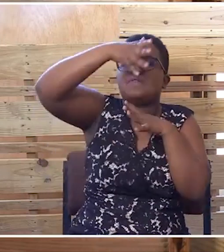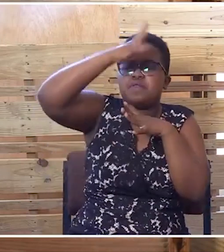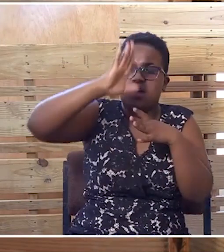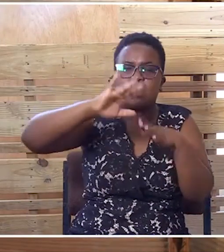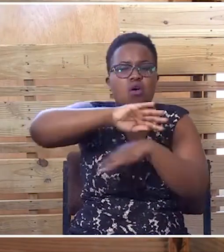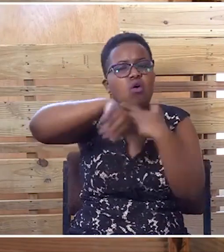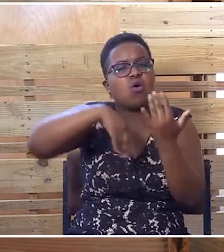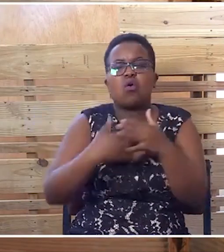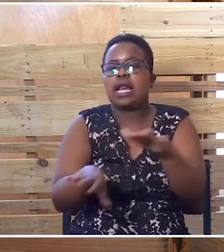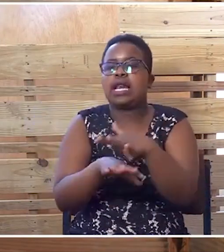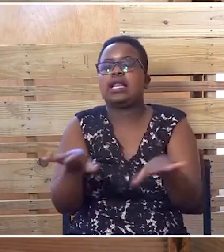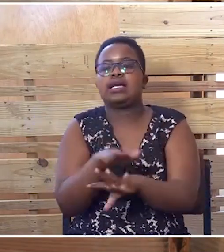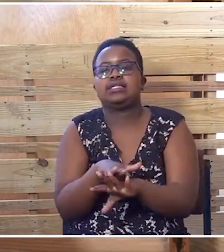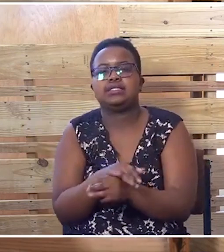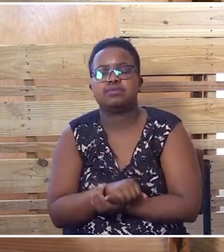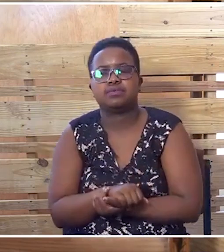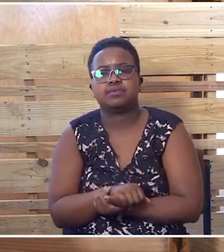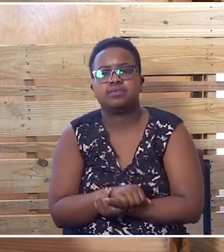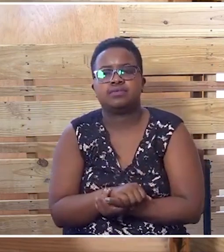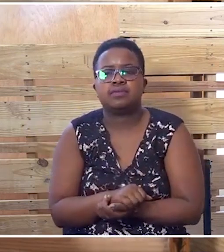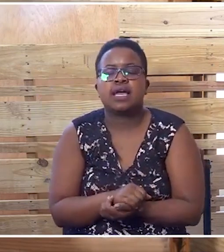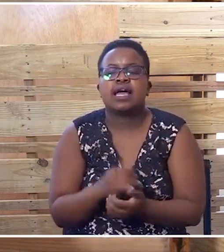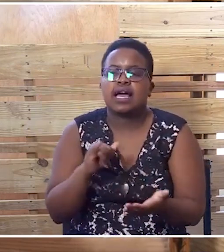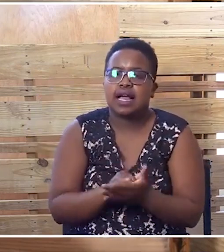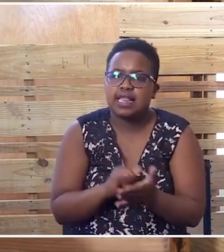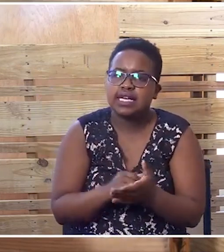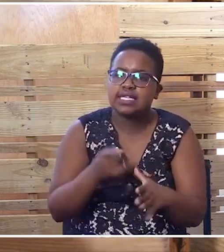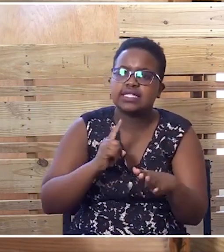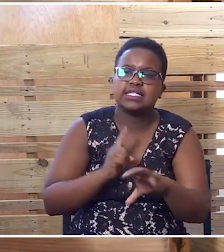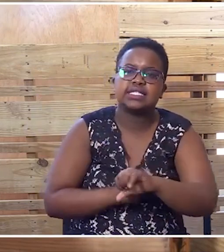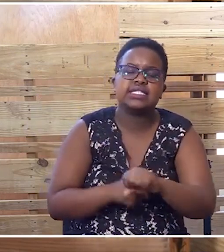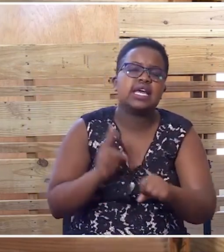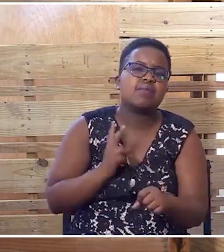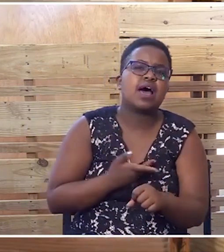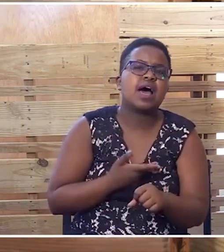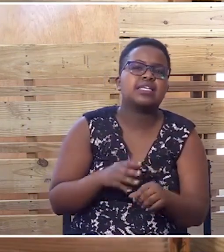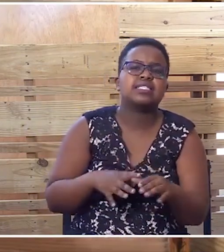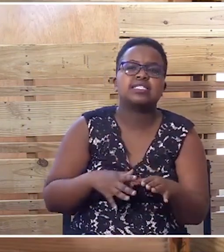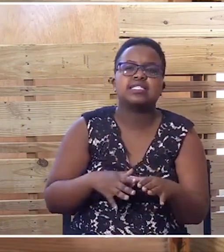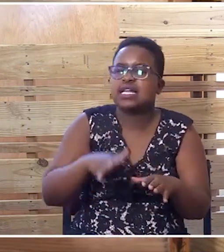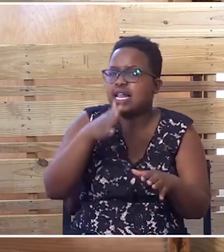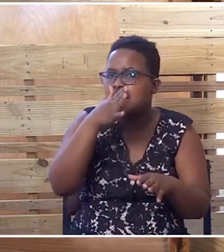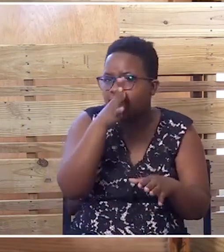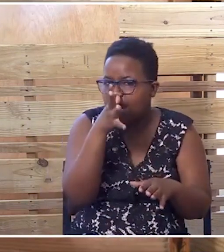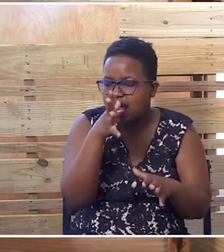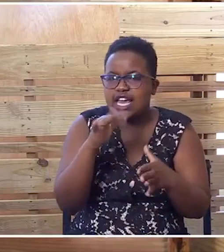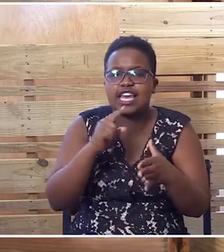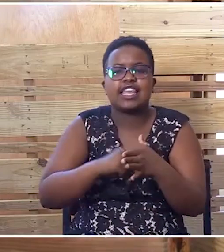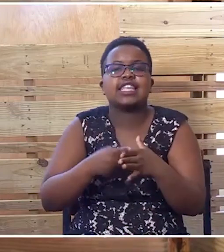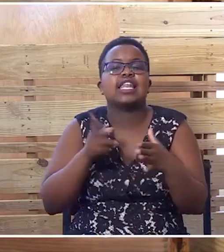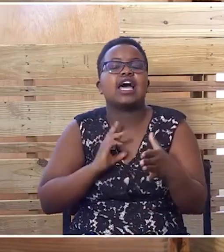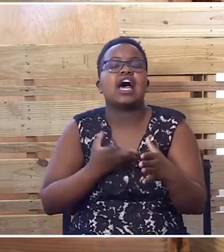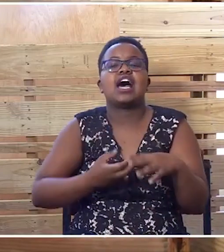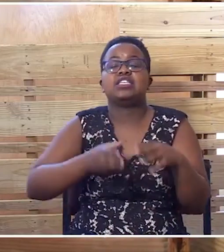this is what the Lord says about lying, that when we are lying, we are speaking the language of the enemy, the language of the devil, and that means we are pleasing